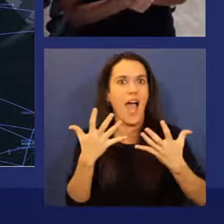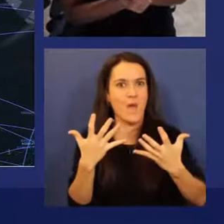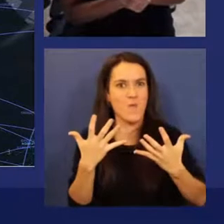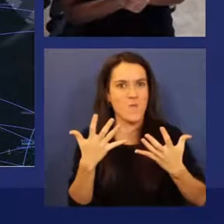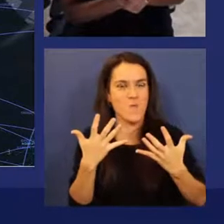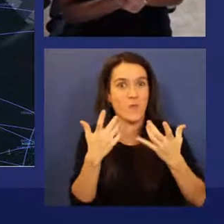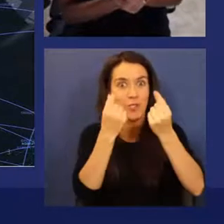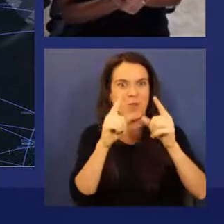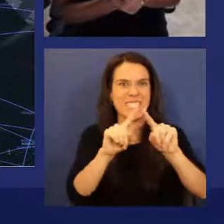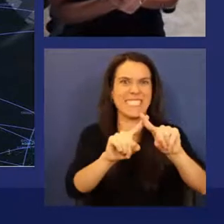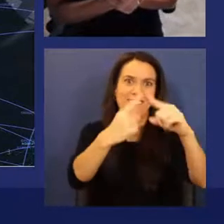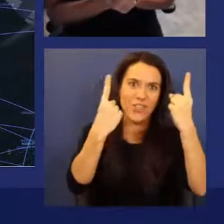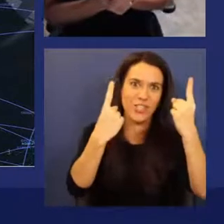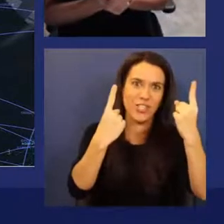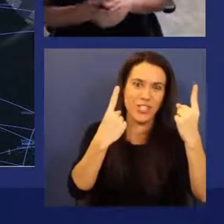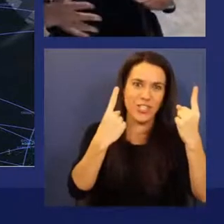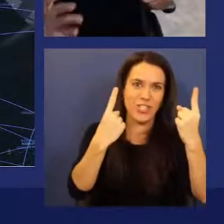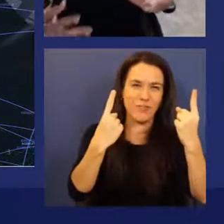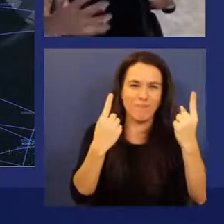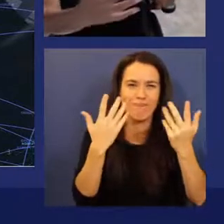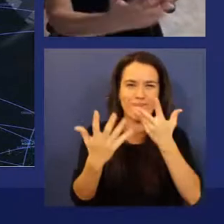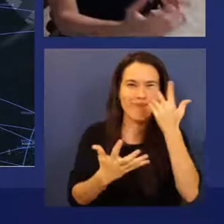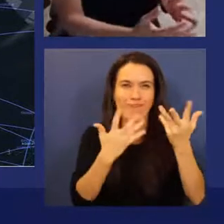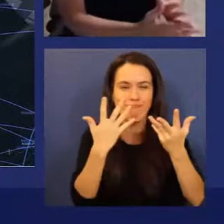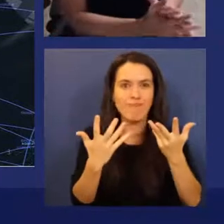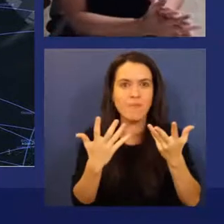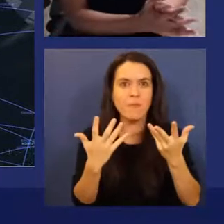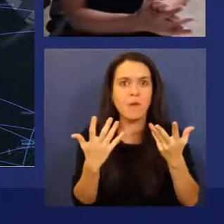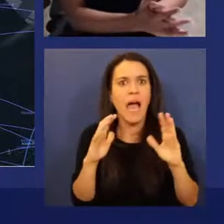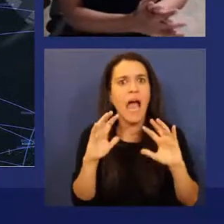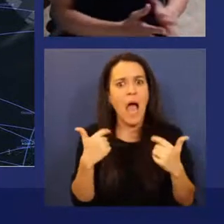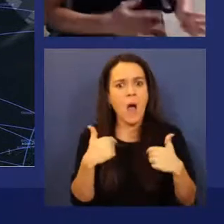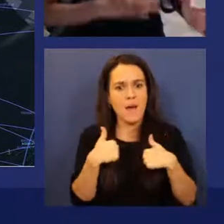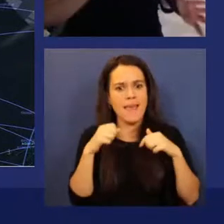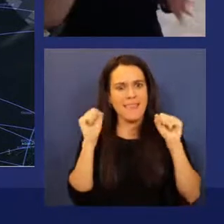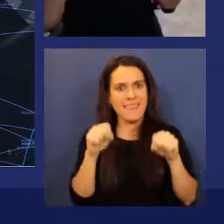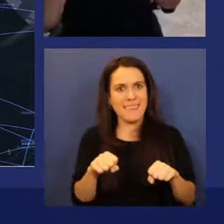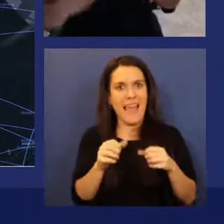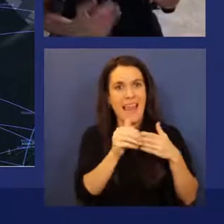how it is going to help us do different things as well. Meaning, how can we leave